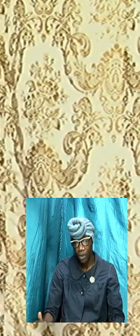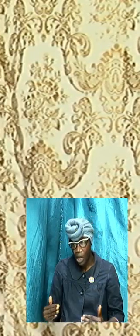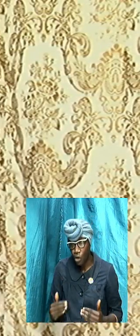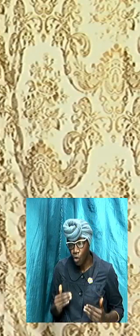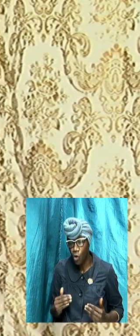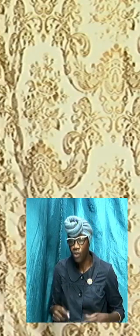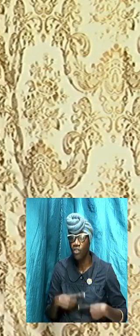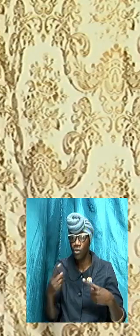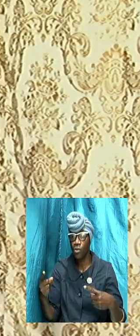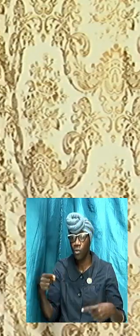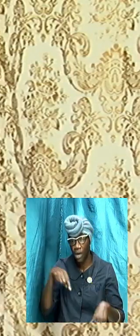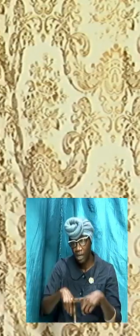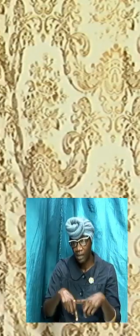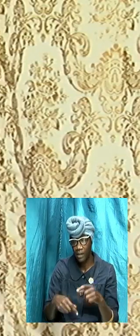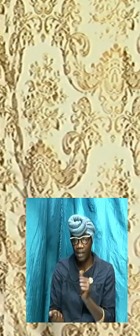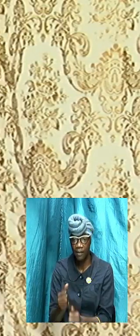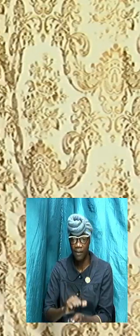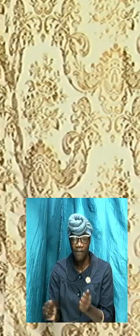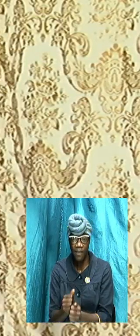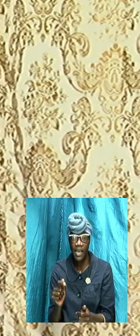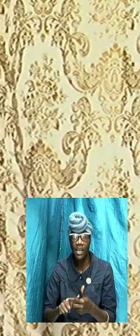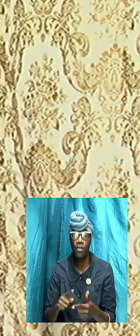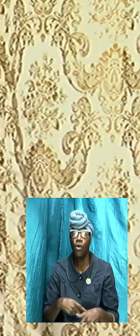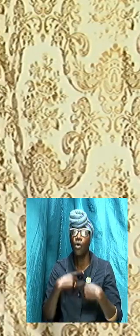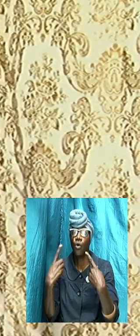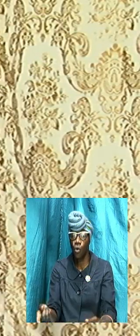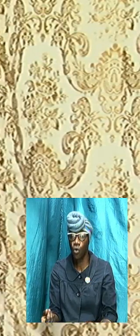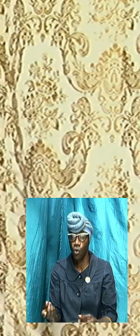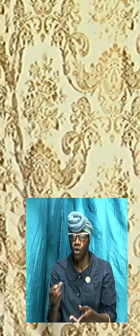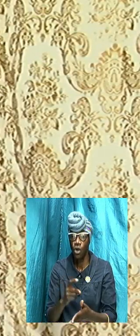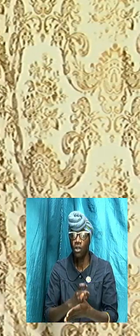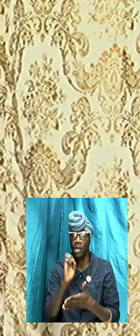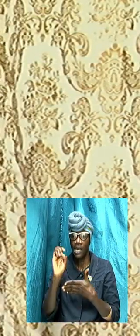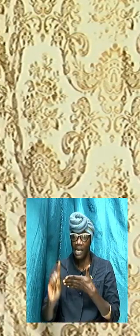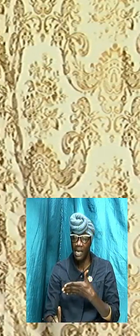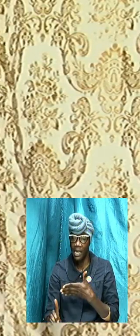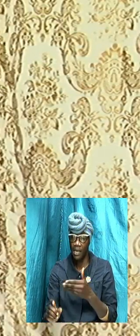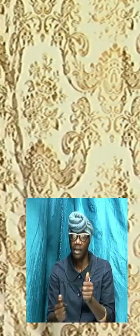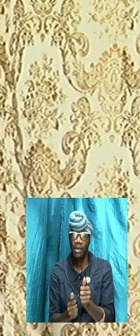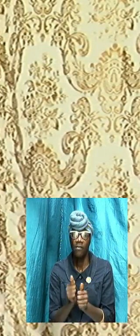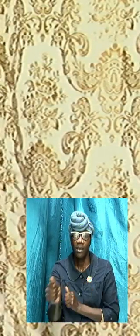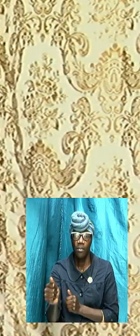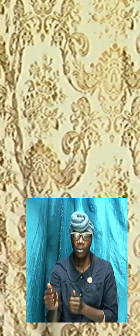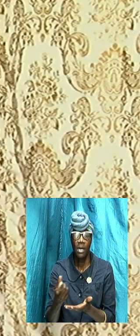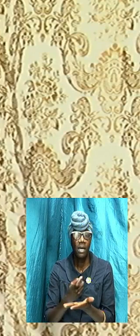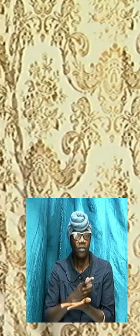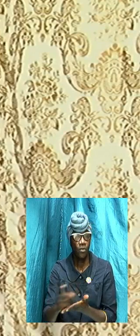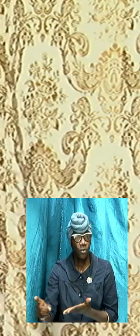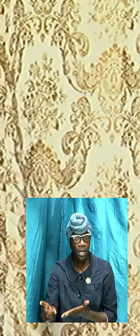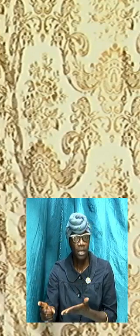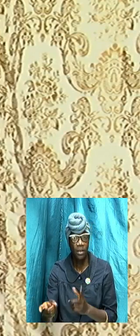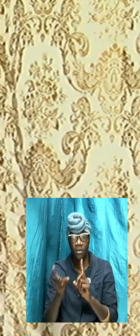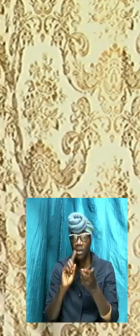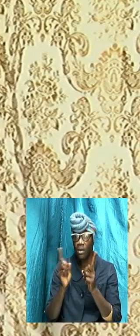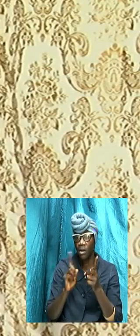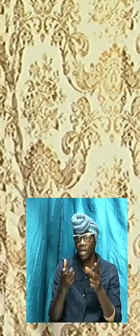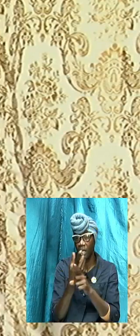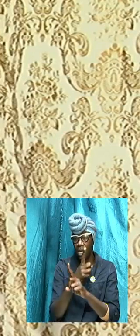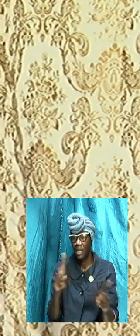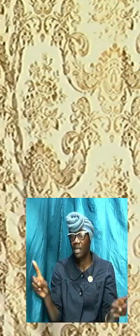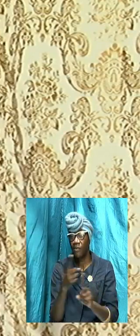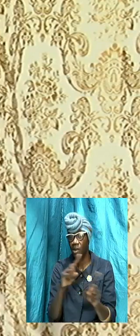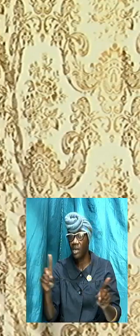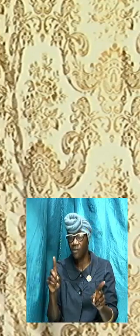battle, amen, and to go on to the end. Praise God. You know, for the past couple of weeks, we have been covering different aspects of